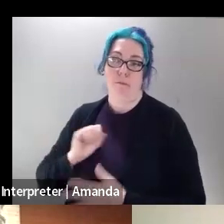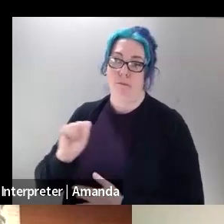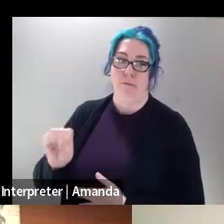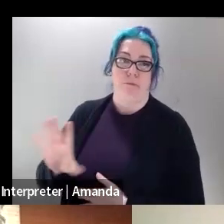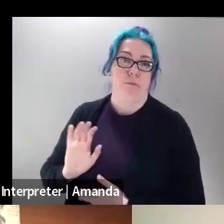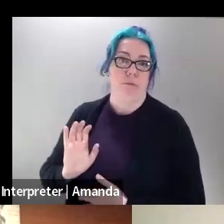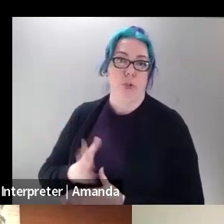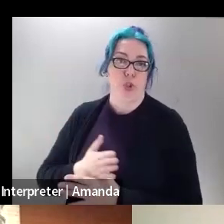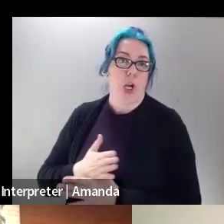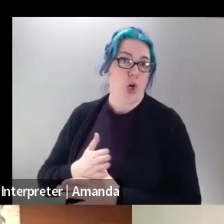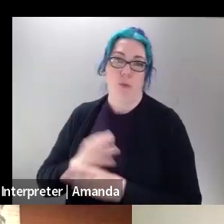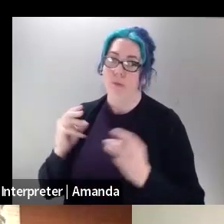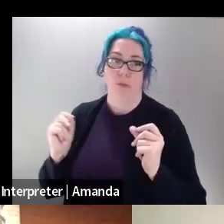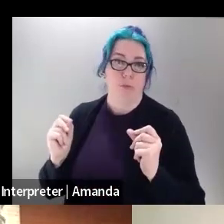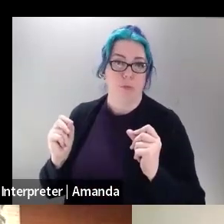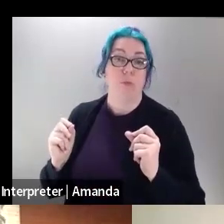So that's when I'll find out, like,